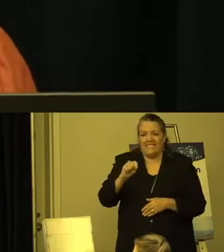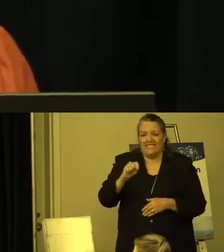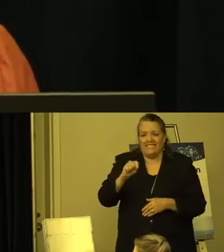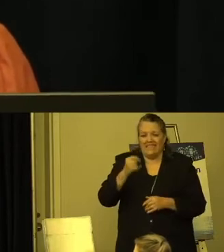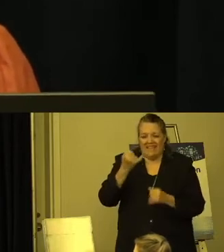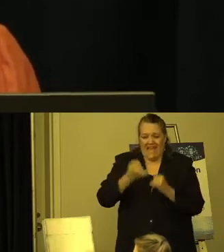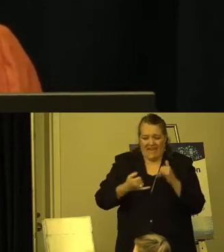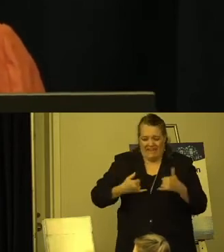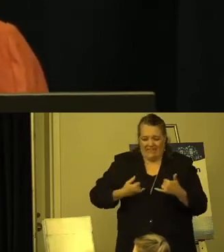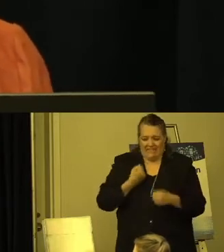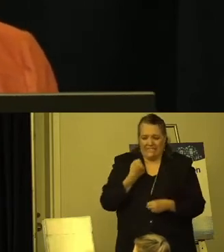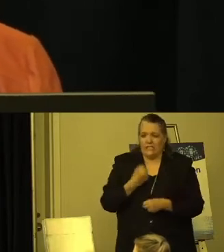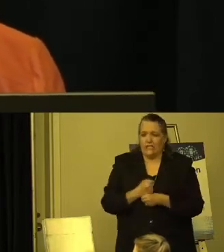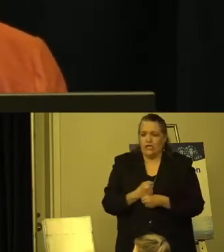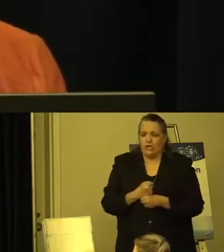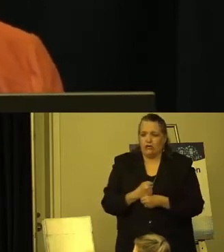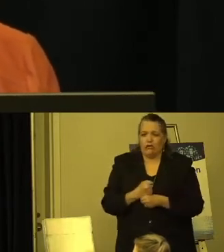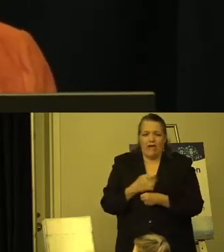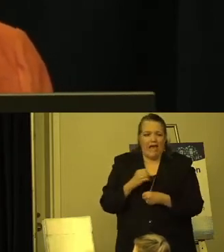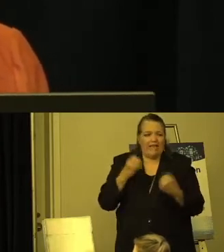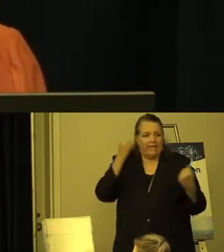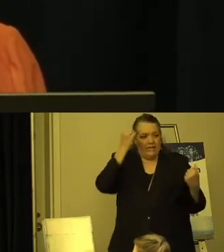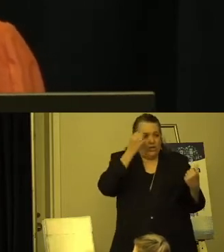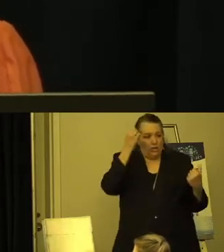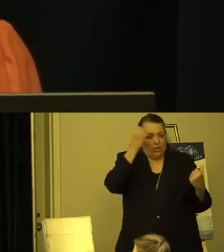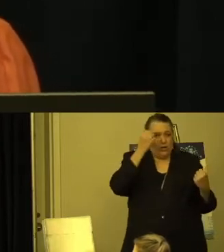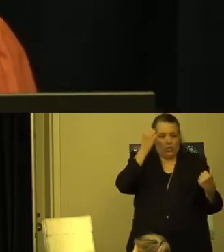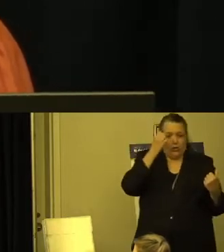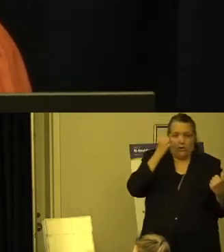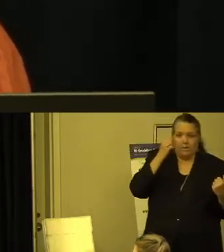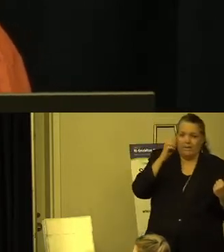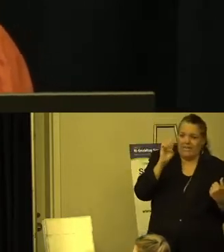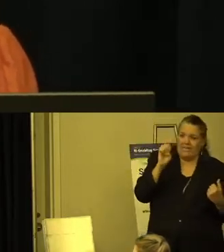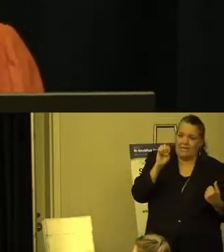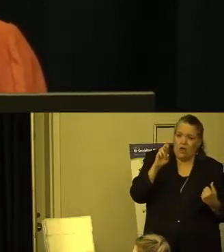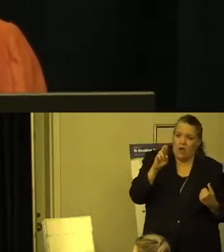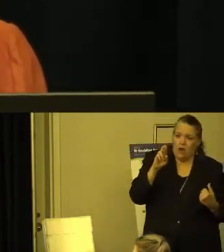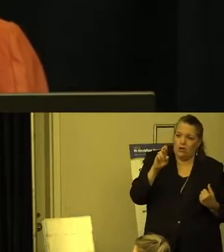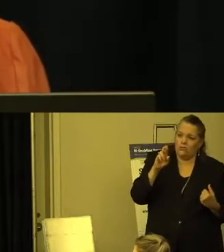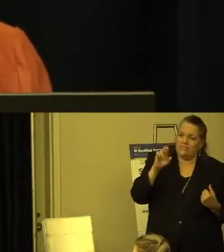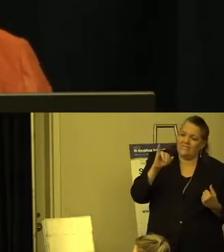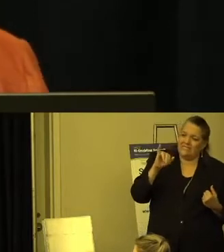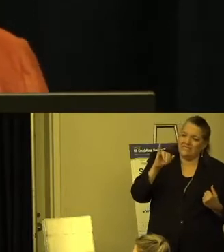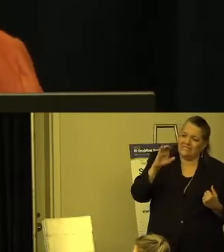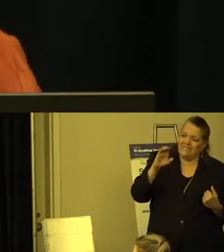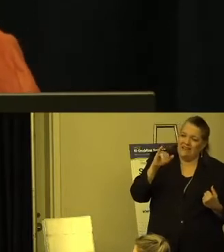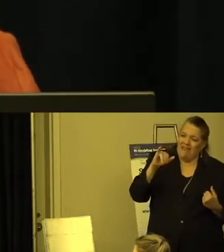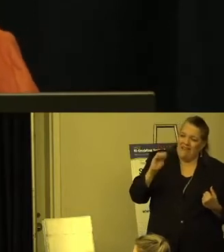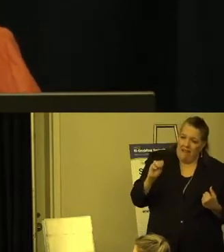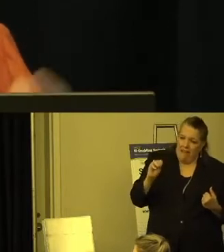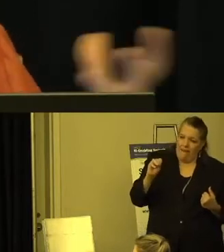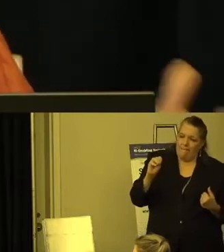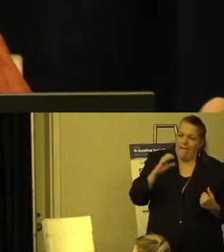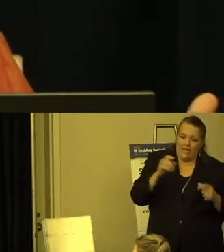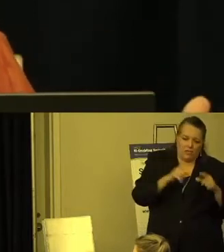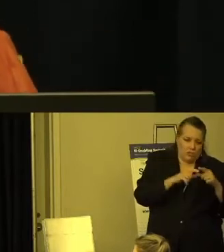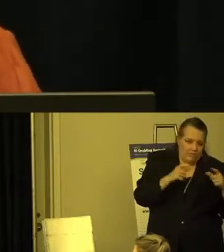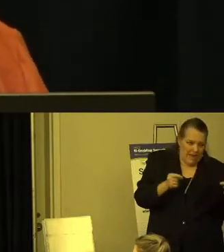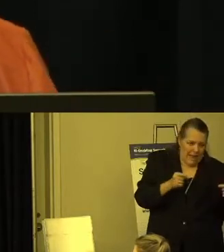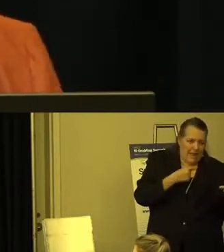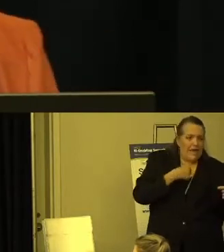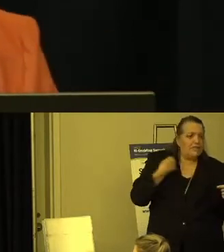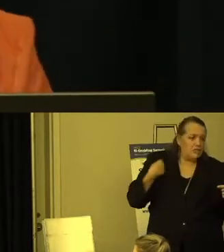December. And then the host in Europe, ERCIM, the host in Japan, the host in